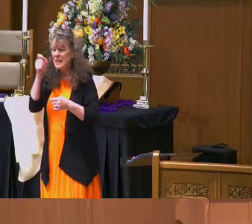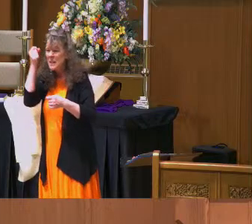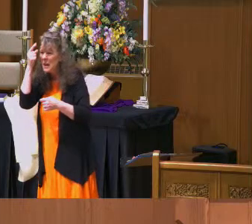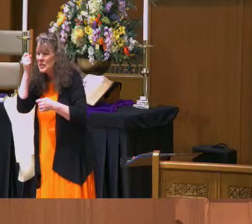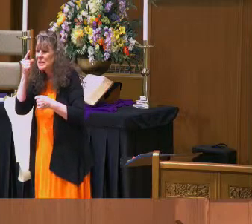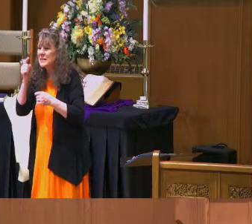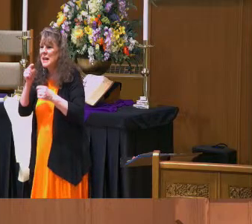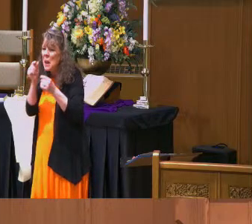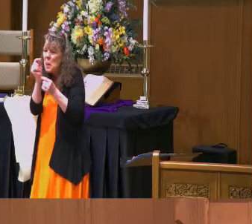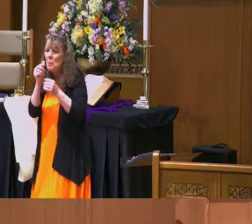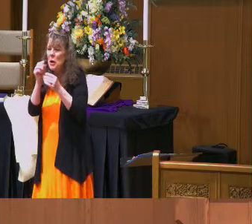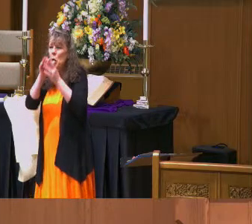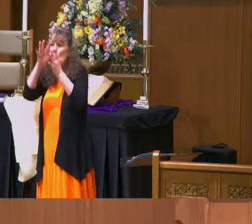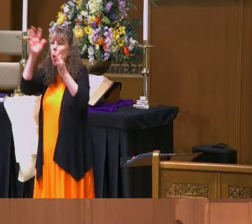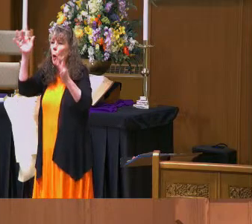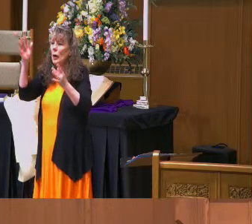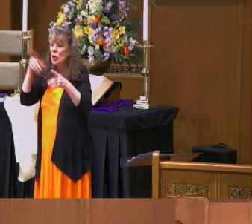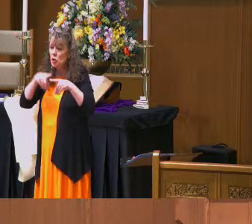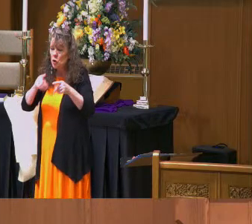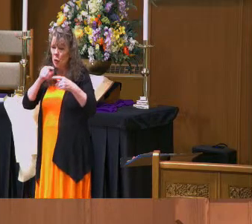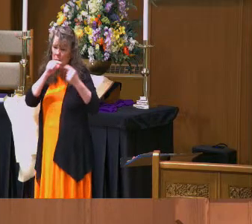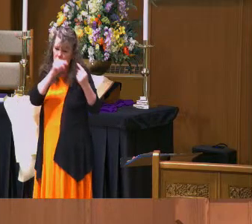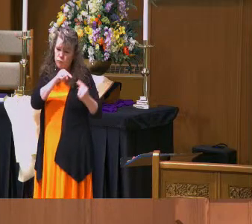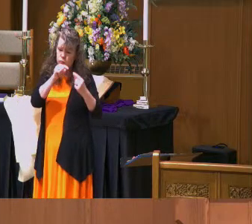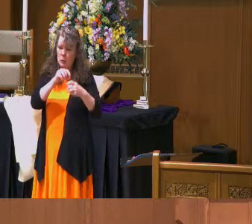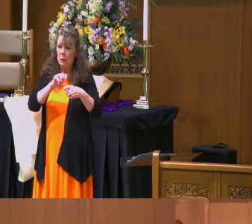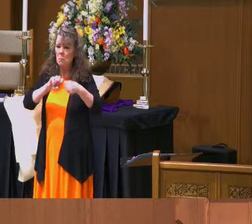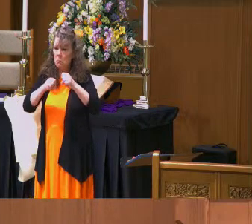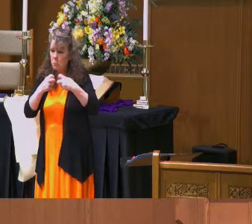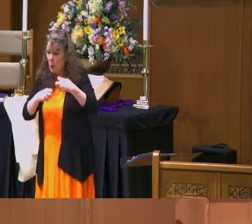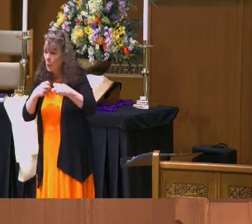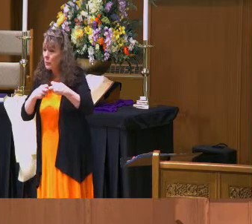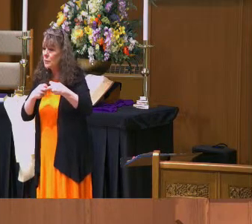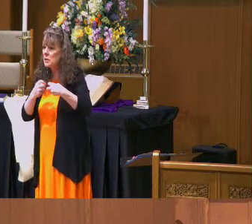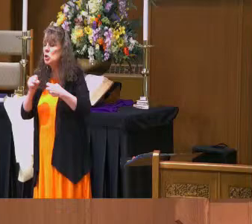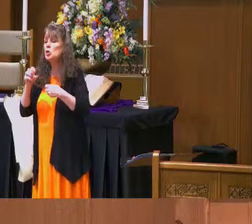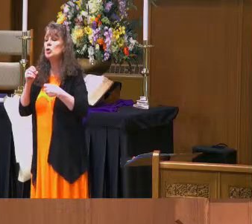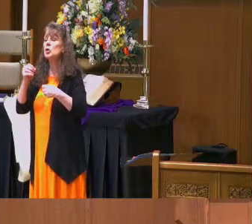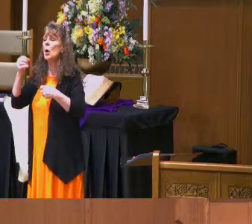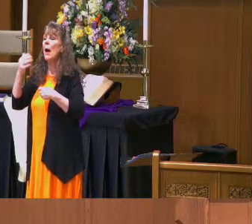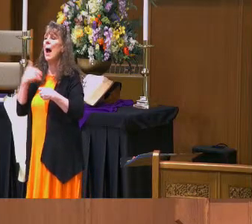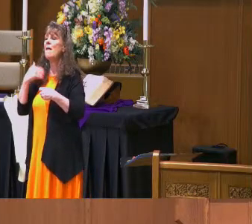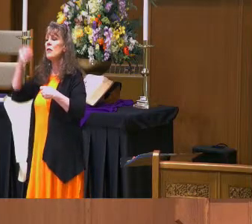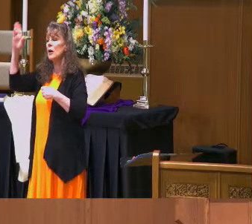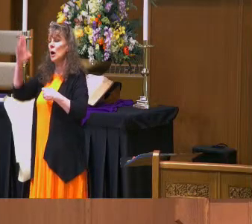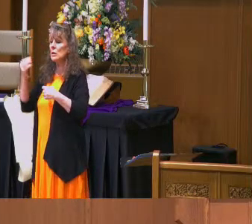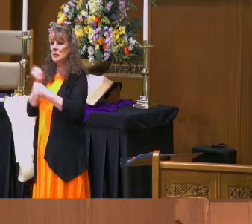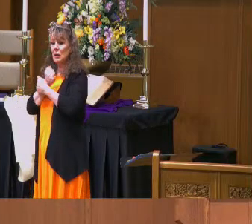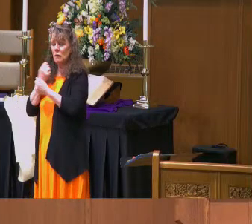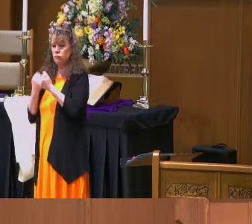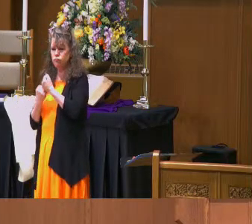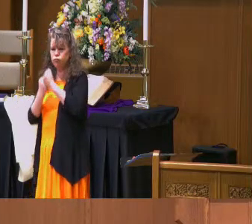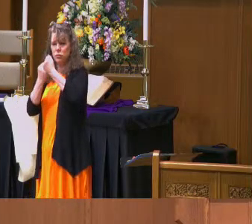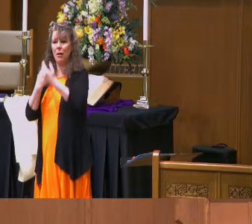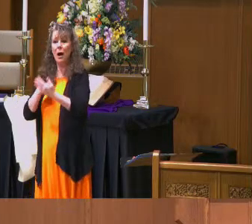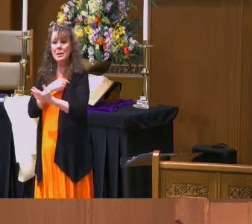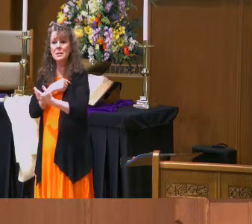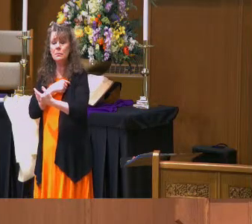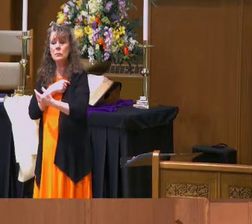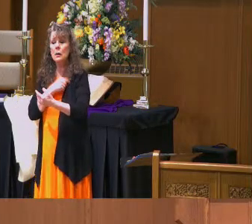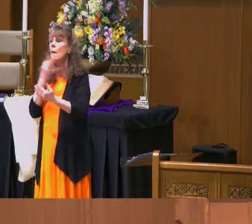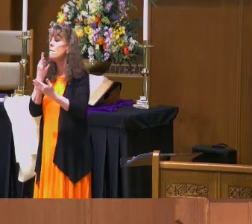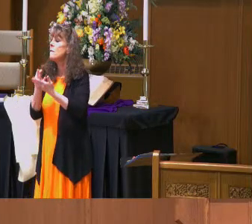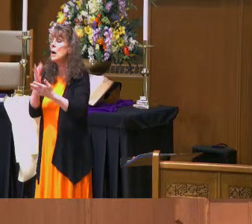and difficulties so that we don't lose heart and we are strengthened by God's great love for us. In fact,